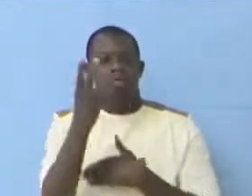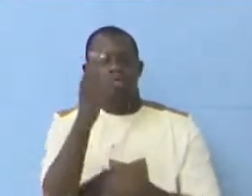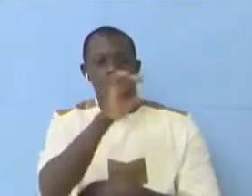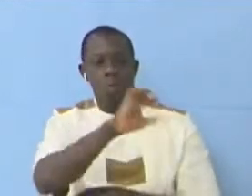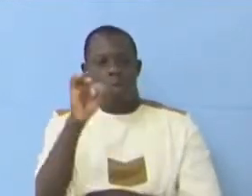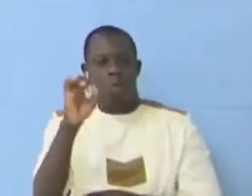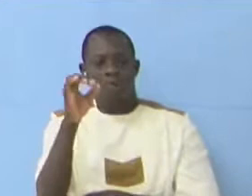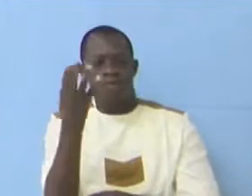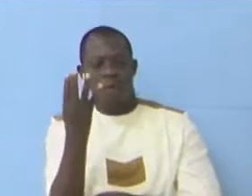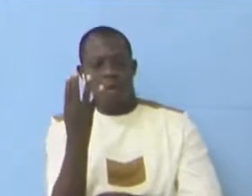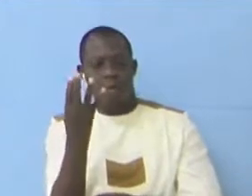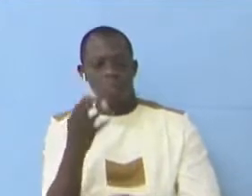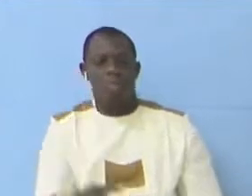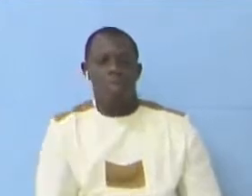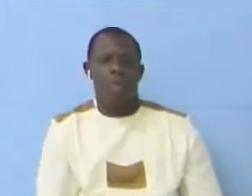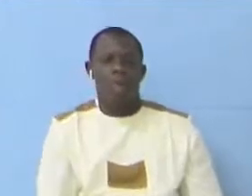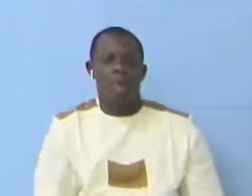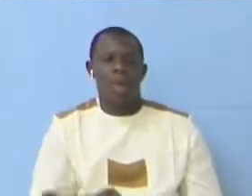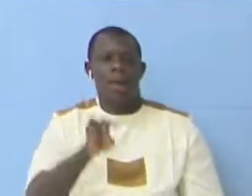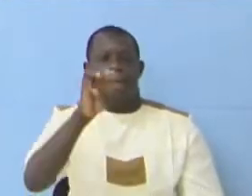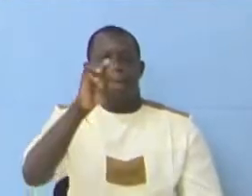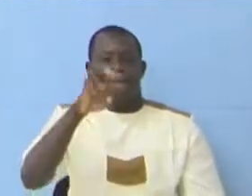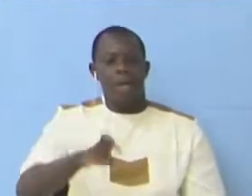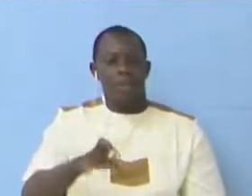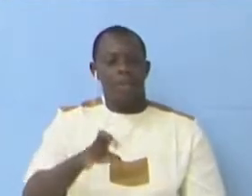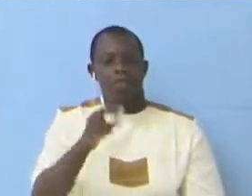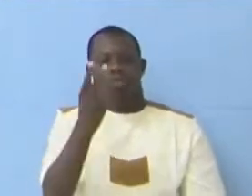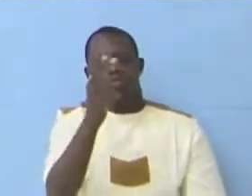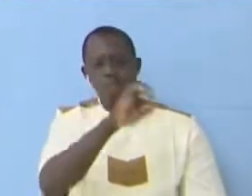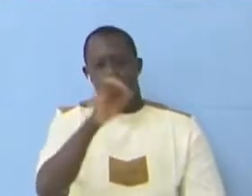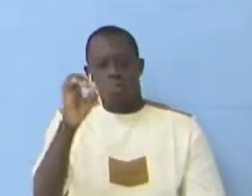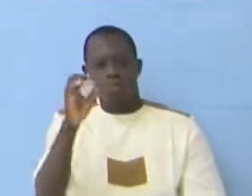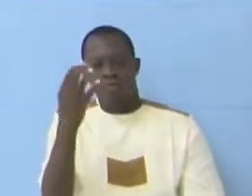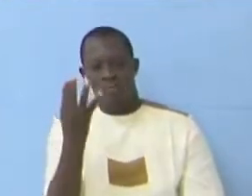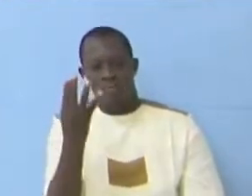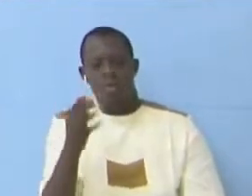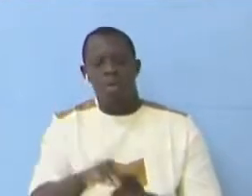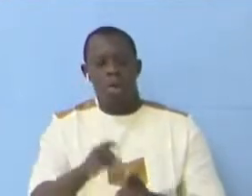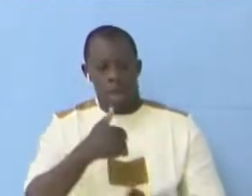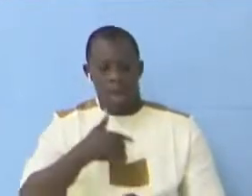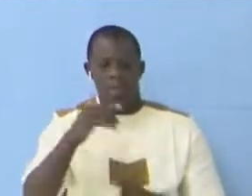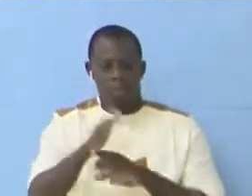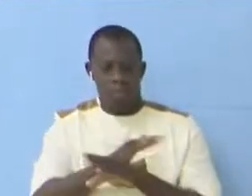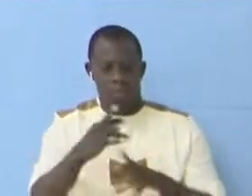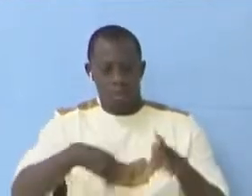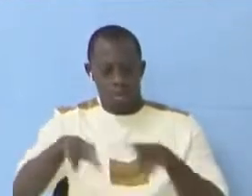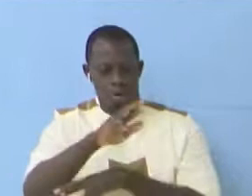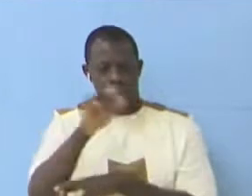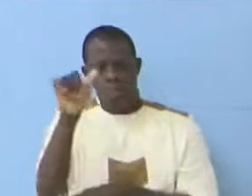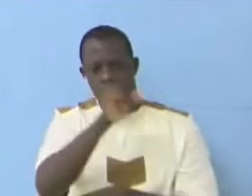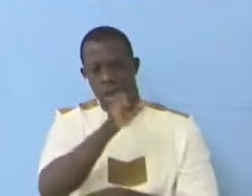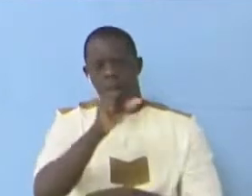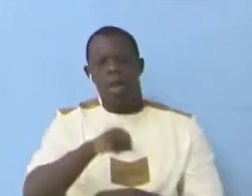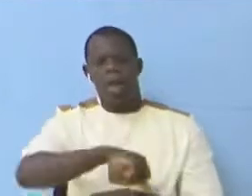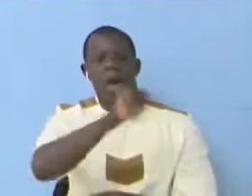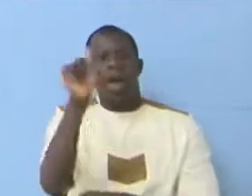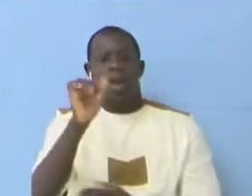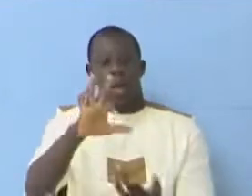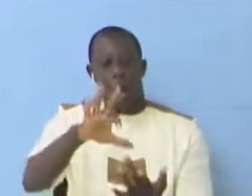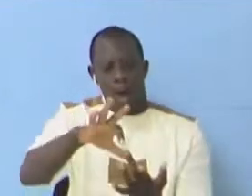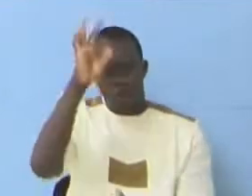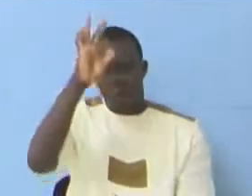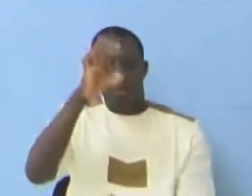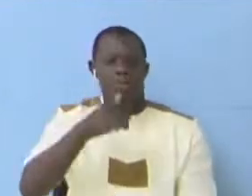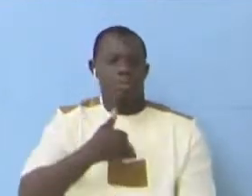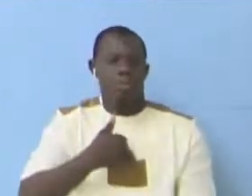2004. Ci atum 2004. March 2004. Ci weeru March. I came back and I was appointed director of